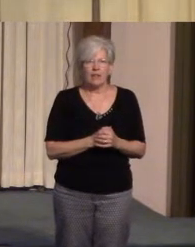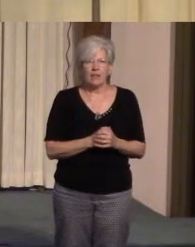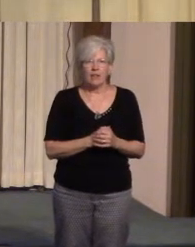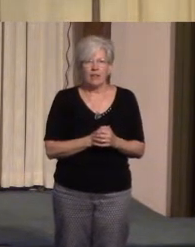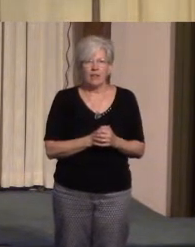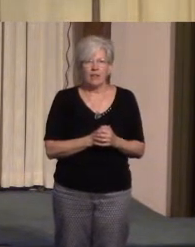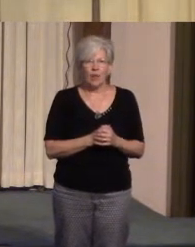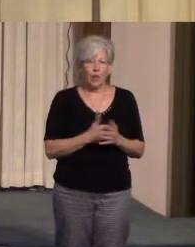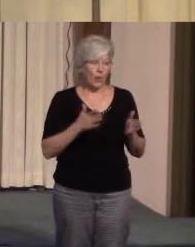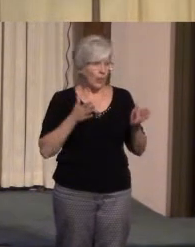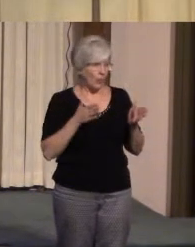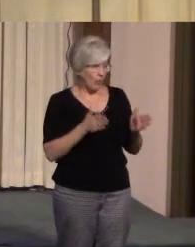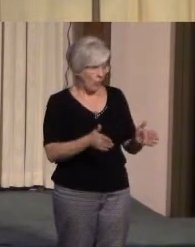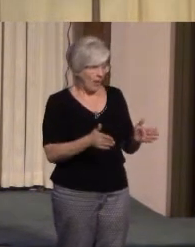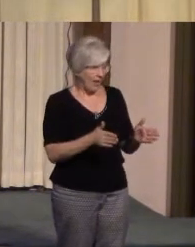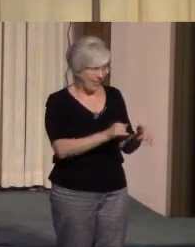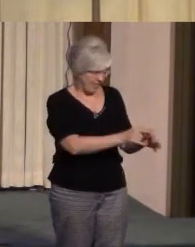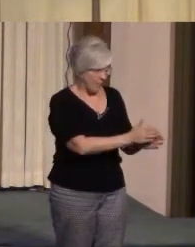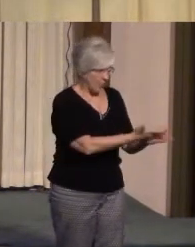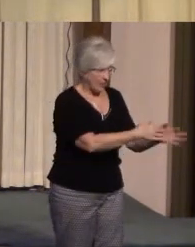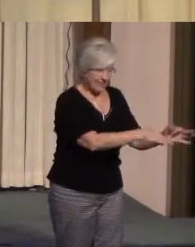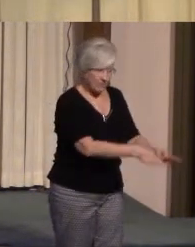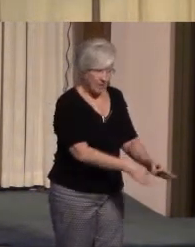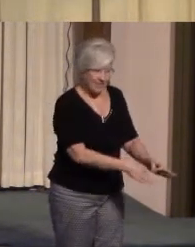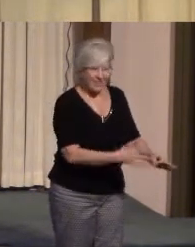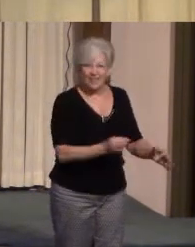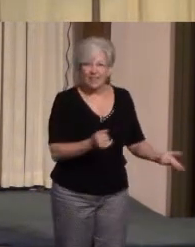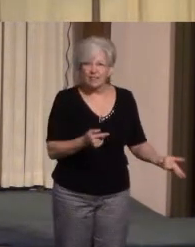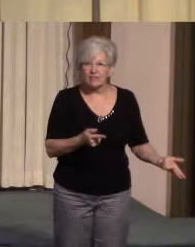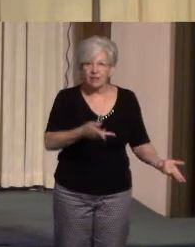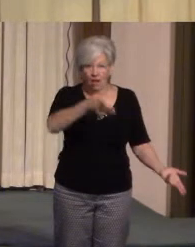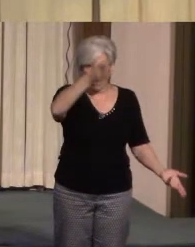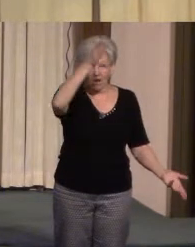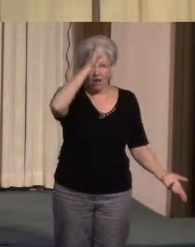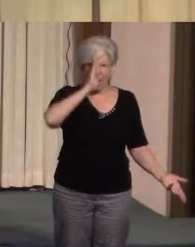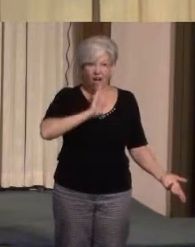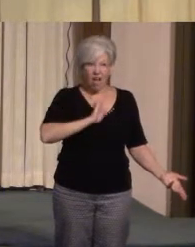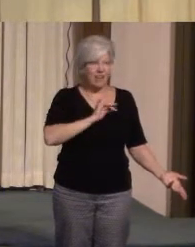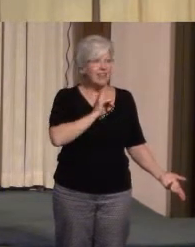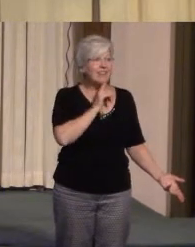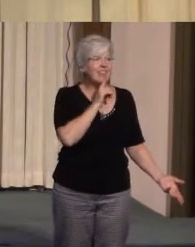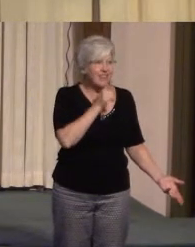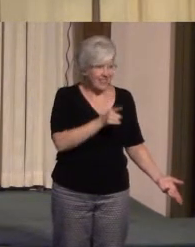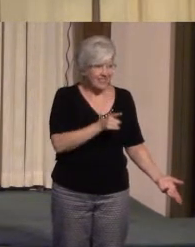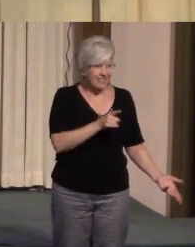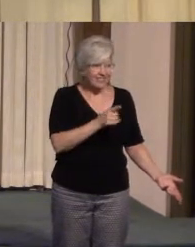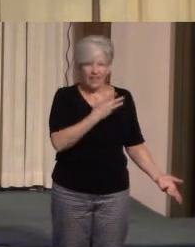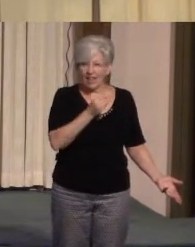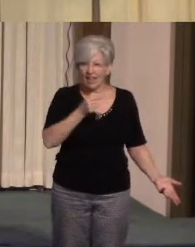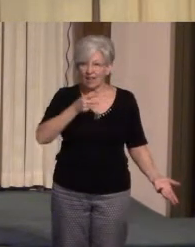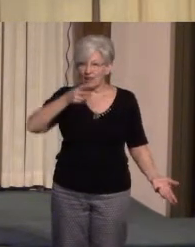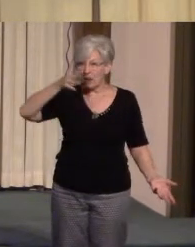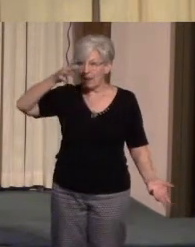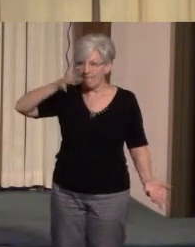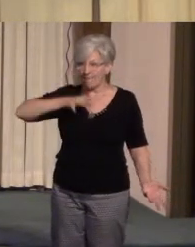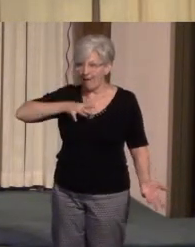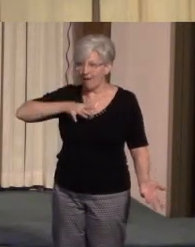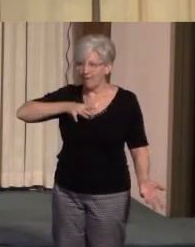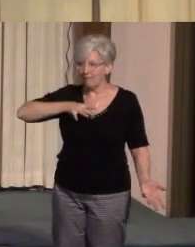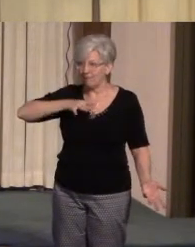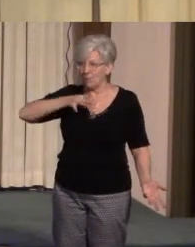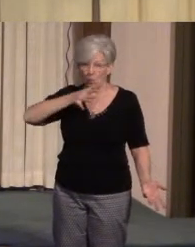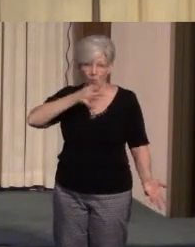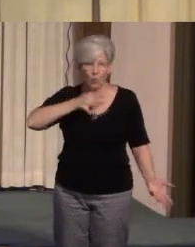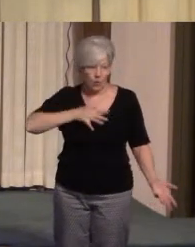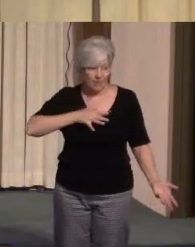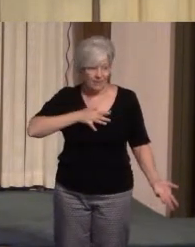And the way that she explains it is God is, and man, woman,